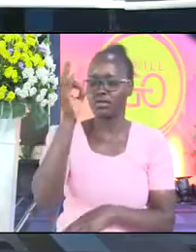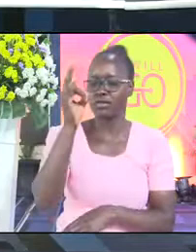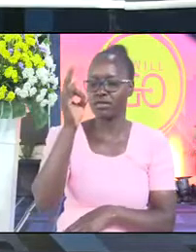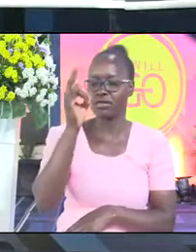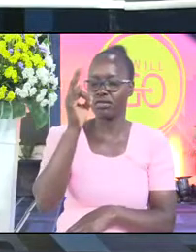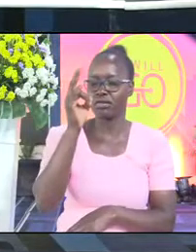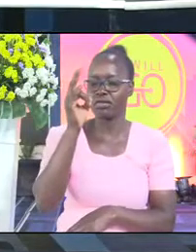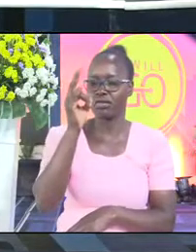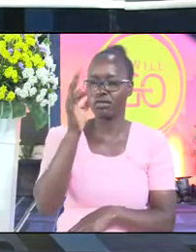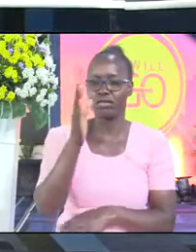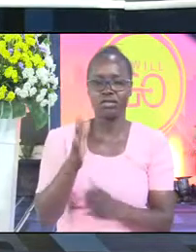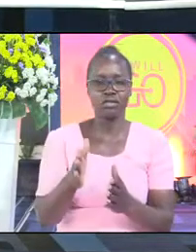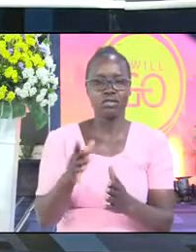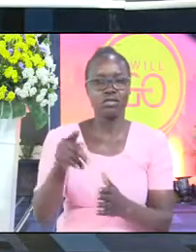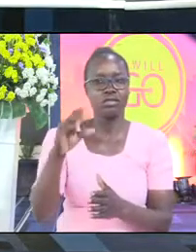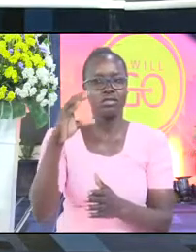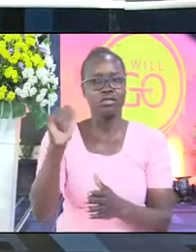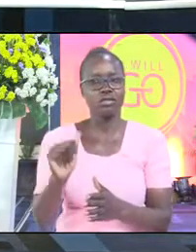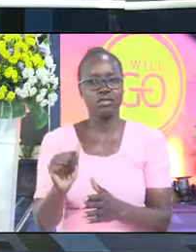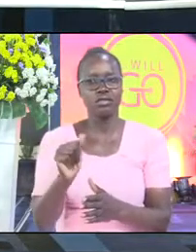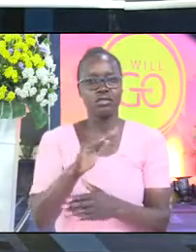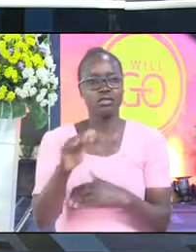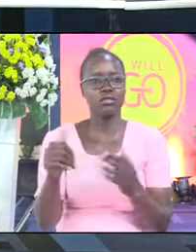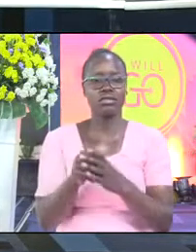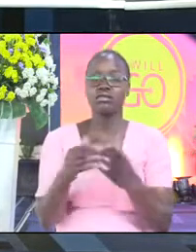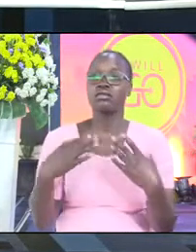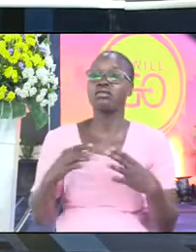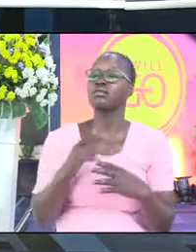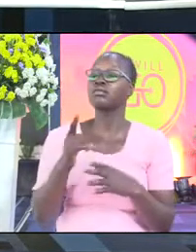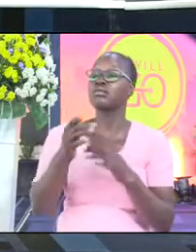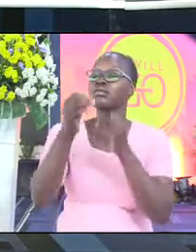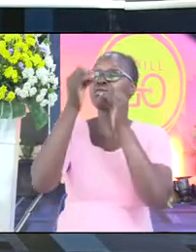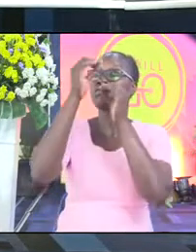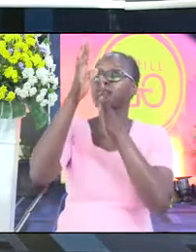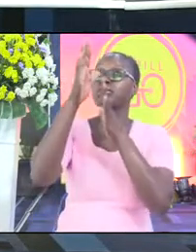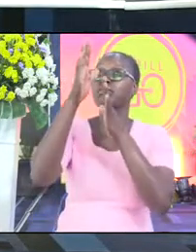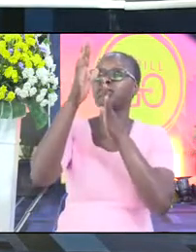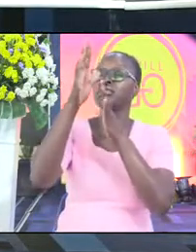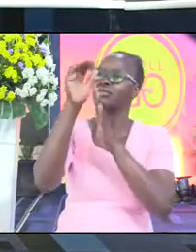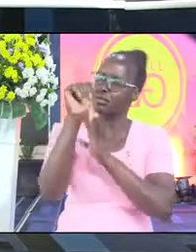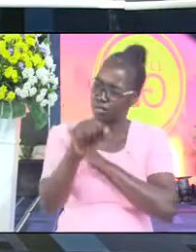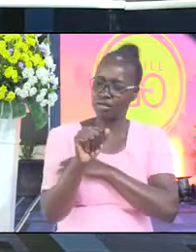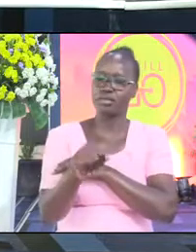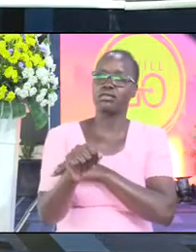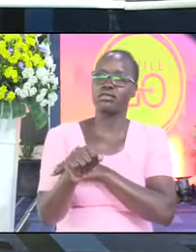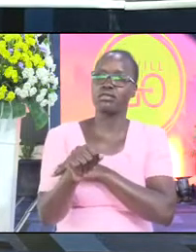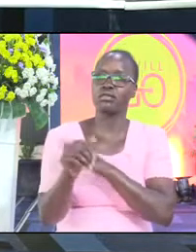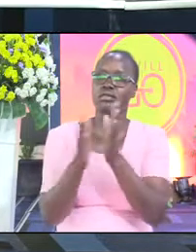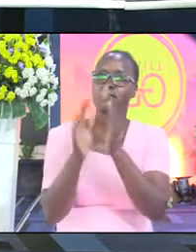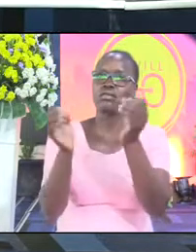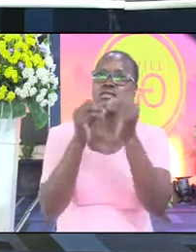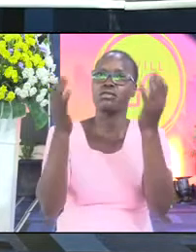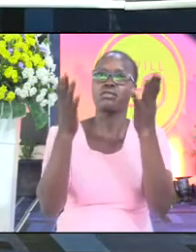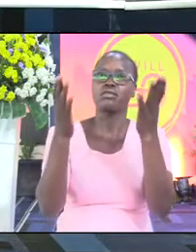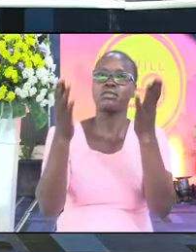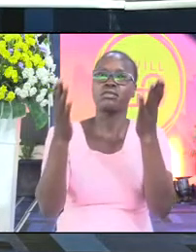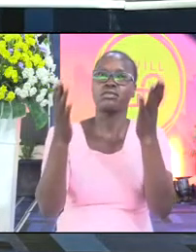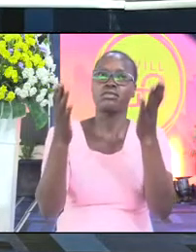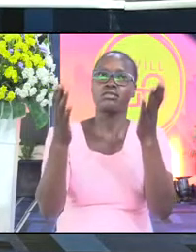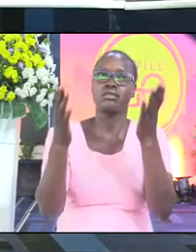Adventists, Presbyterians, we're all people of one God. Yes! Hallelujah,